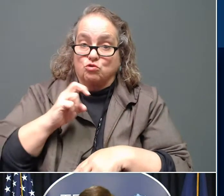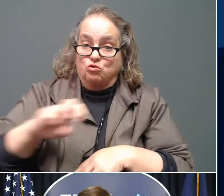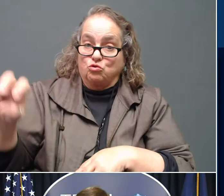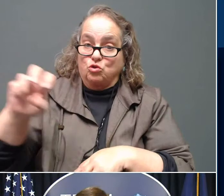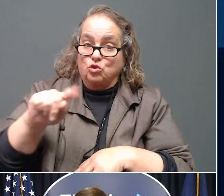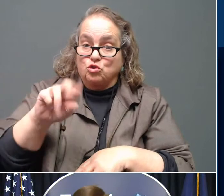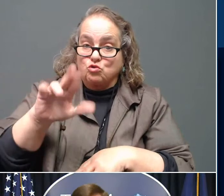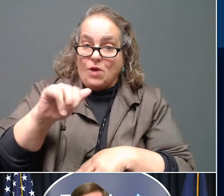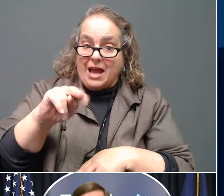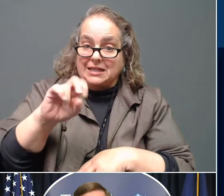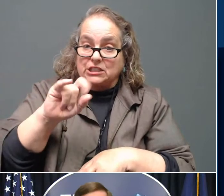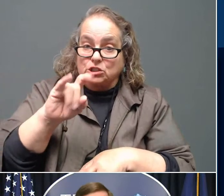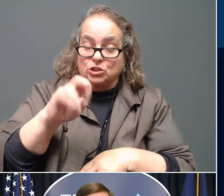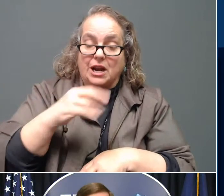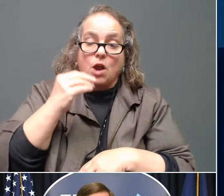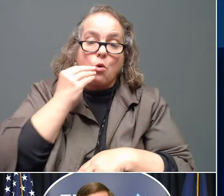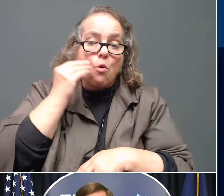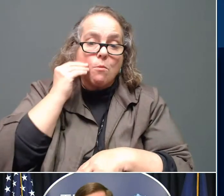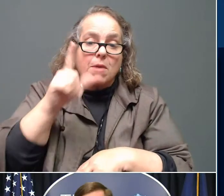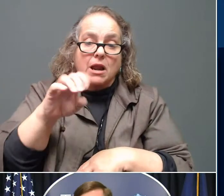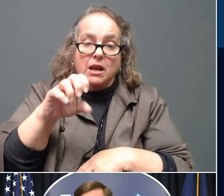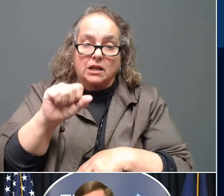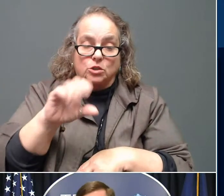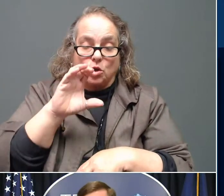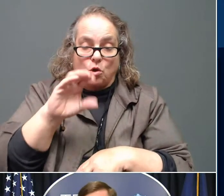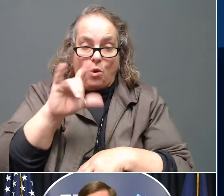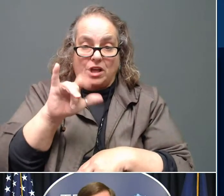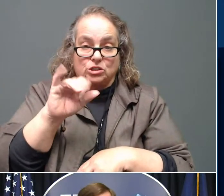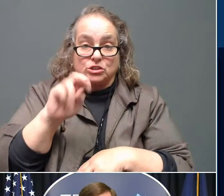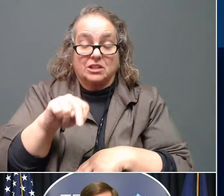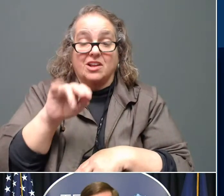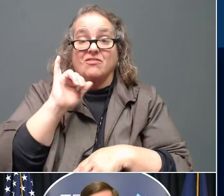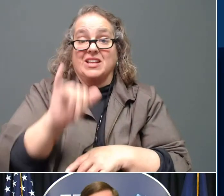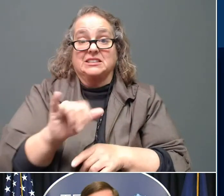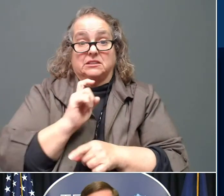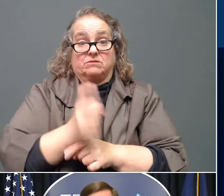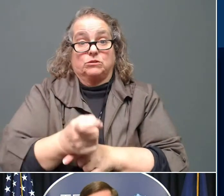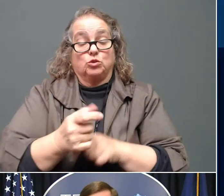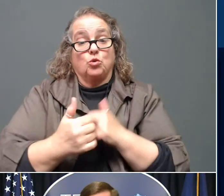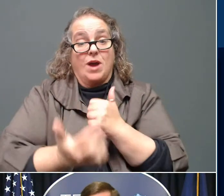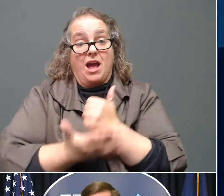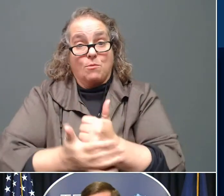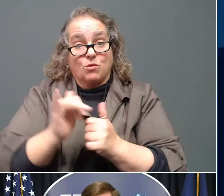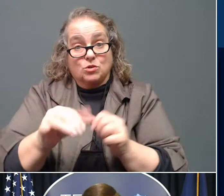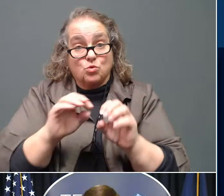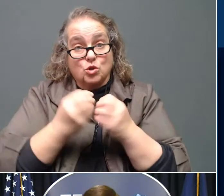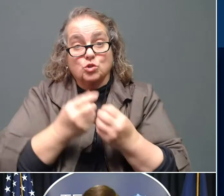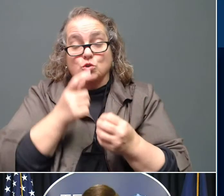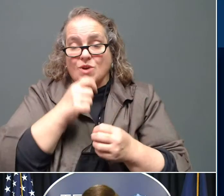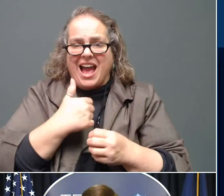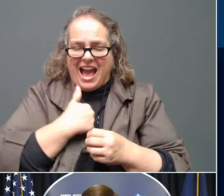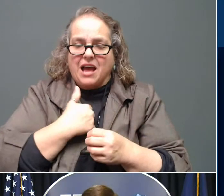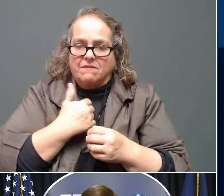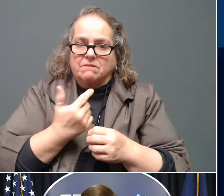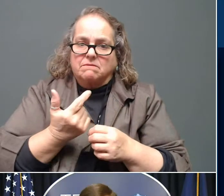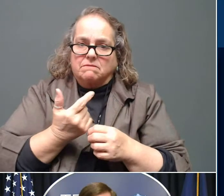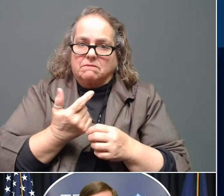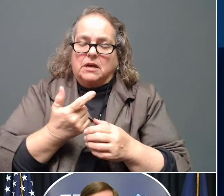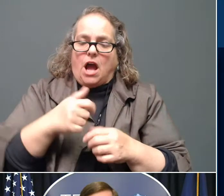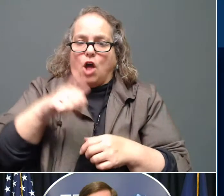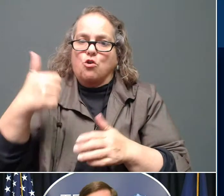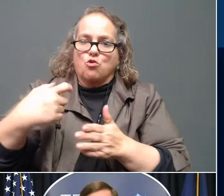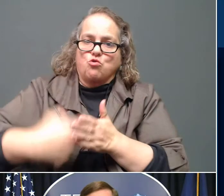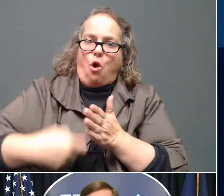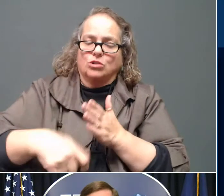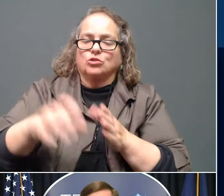Coalition. This gift wouldn't be possible helping these organizations that have additional costs but are doing such critical work